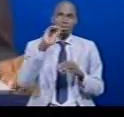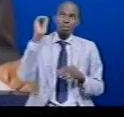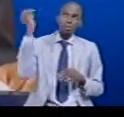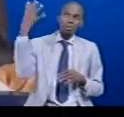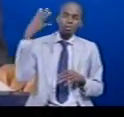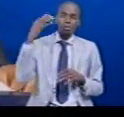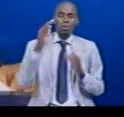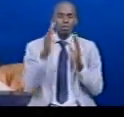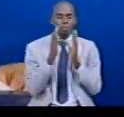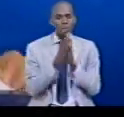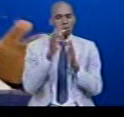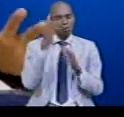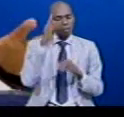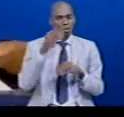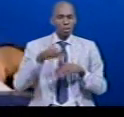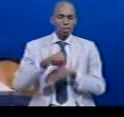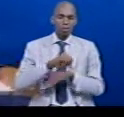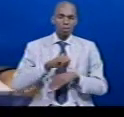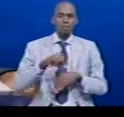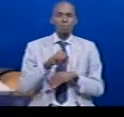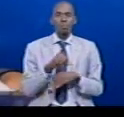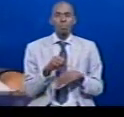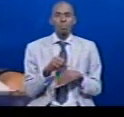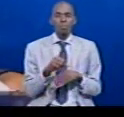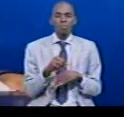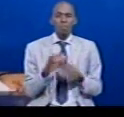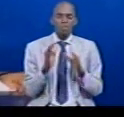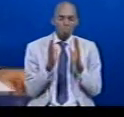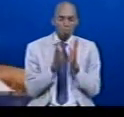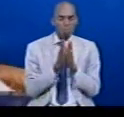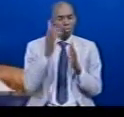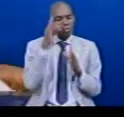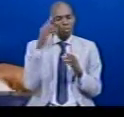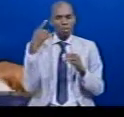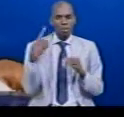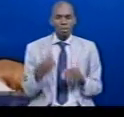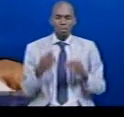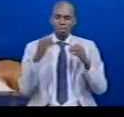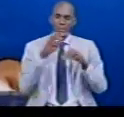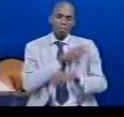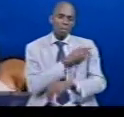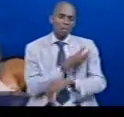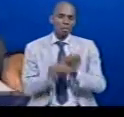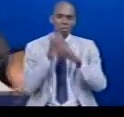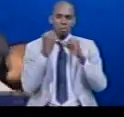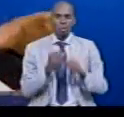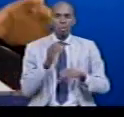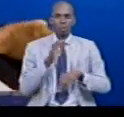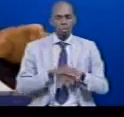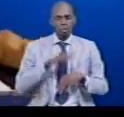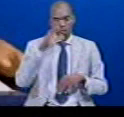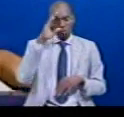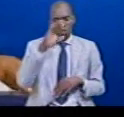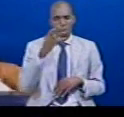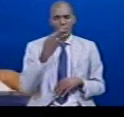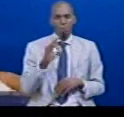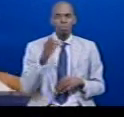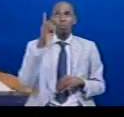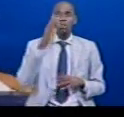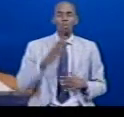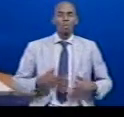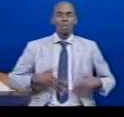for the mighty power of God upon his life. In